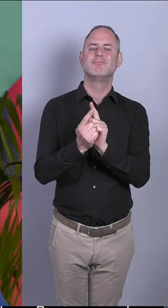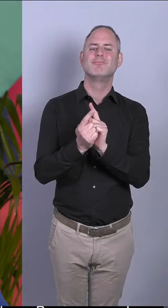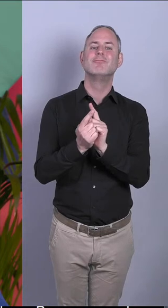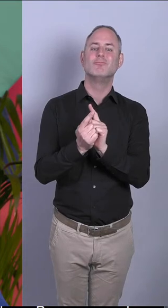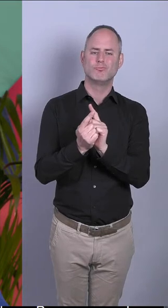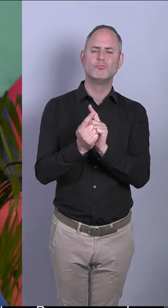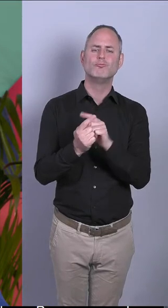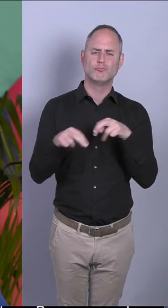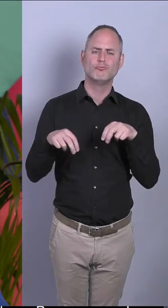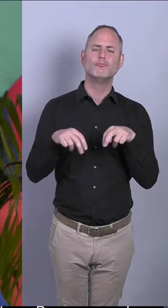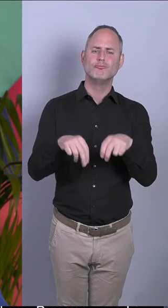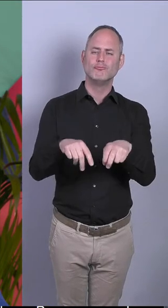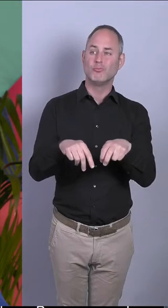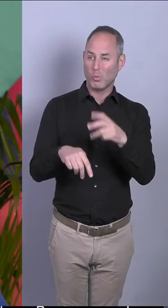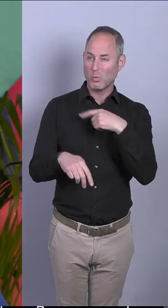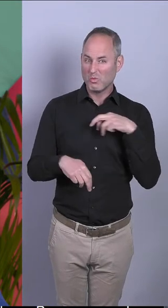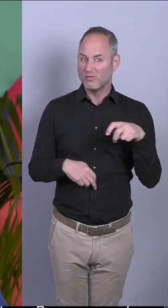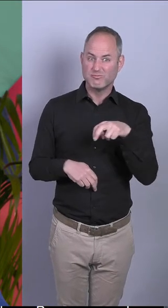gym once again as well.